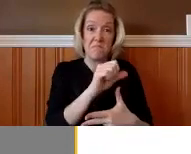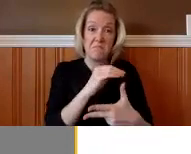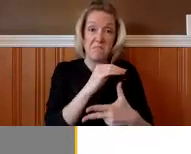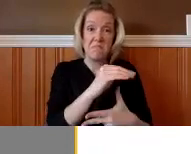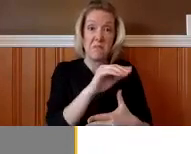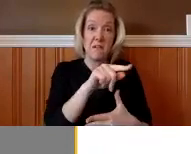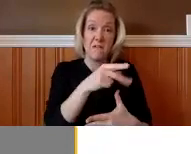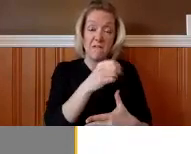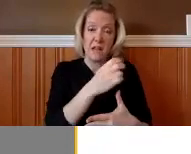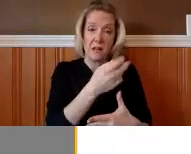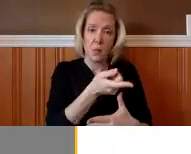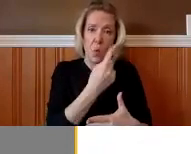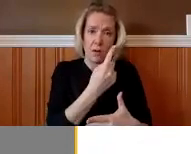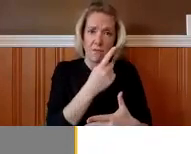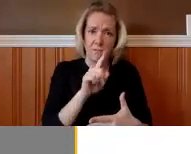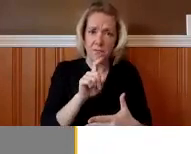Right. So